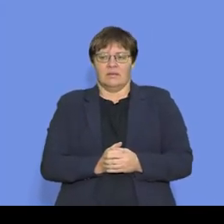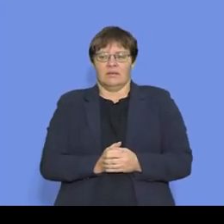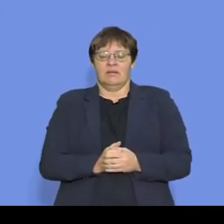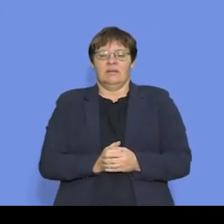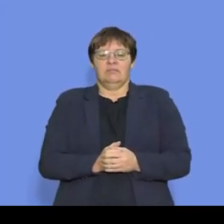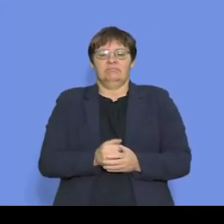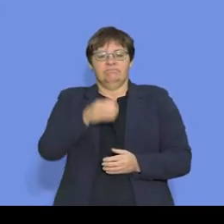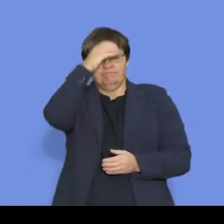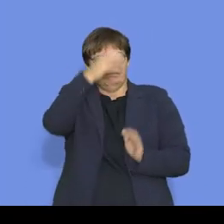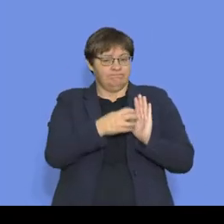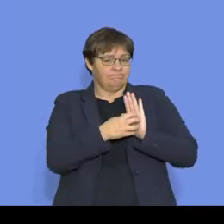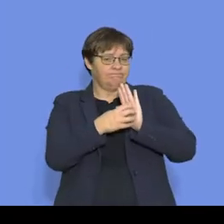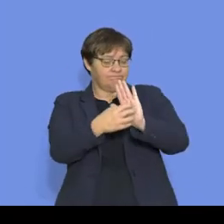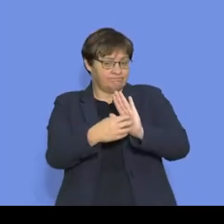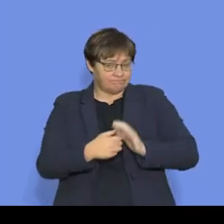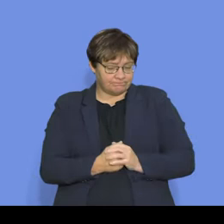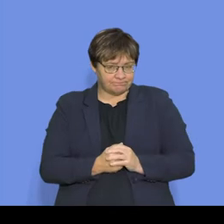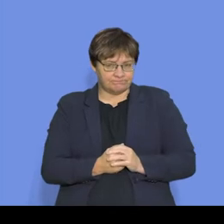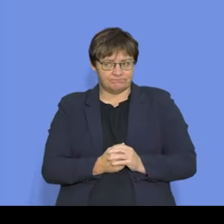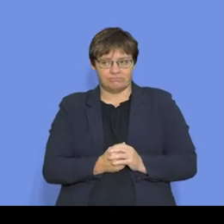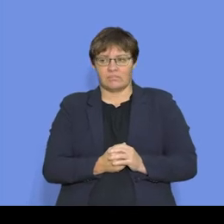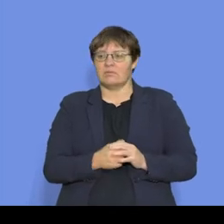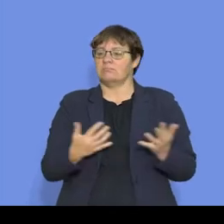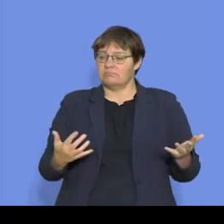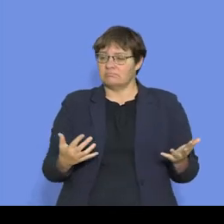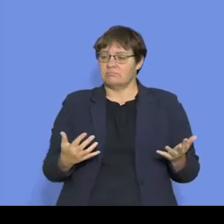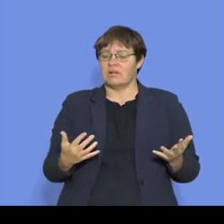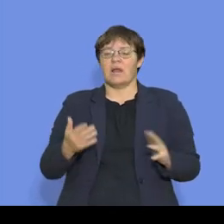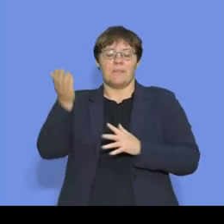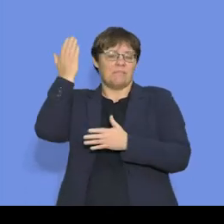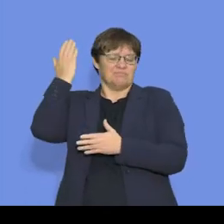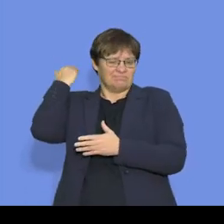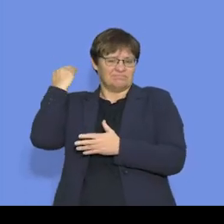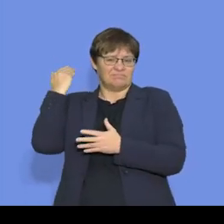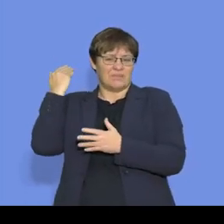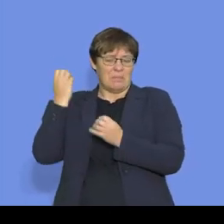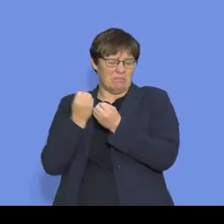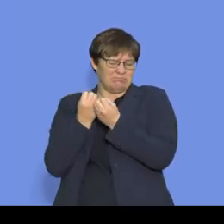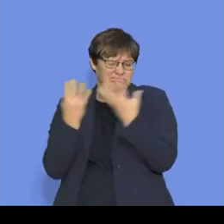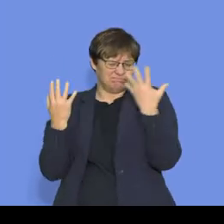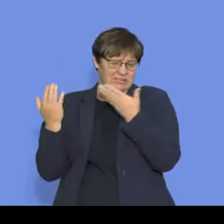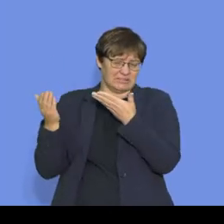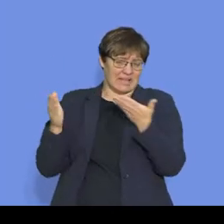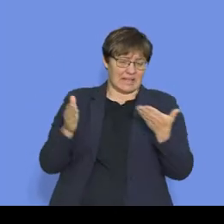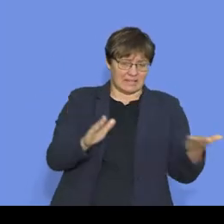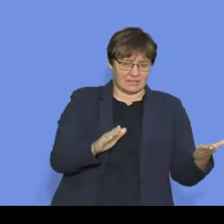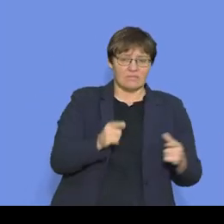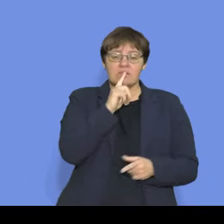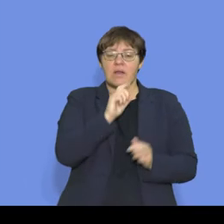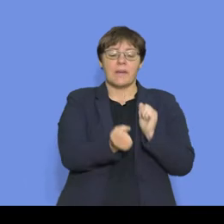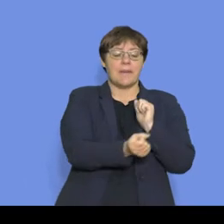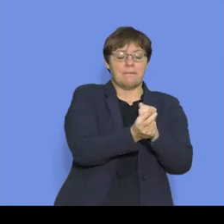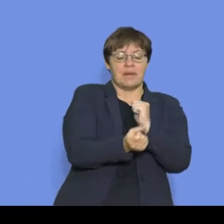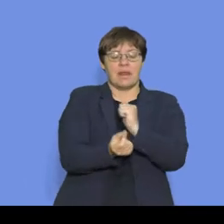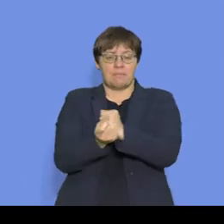Concept map for this part of the lesson is all about mass extinctions. And we're going to have a look at when did they